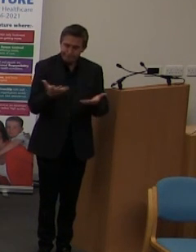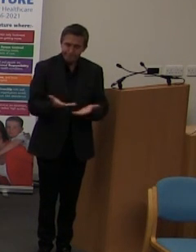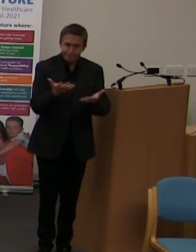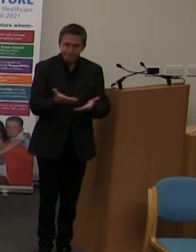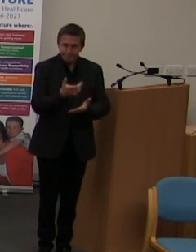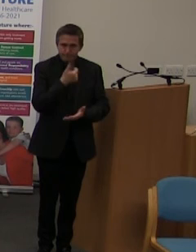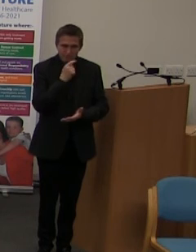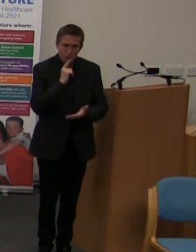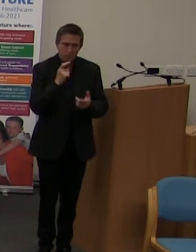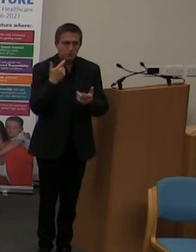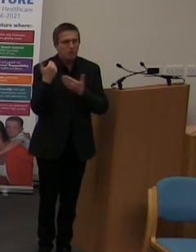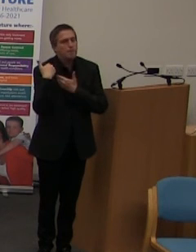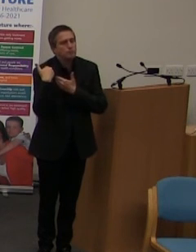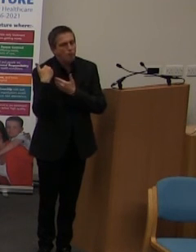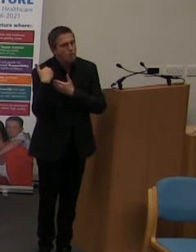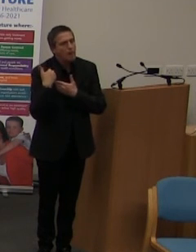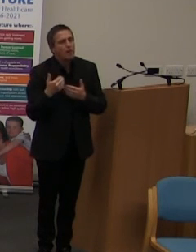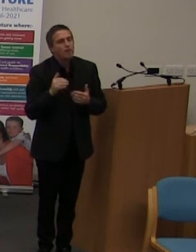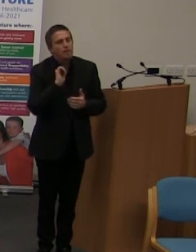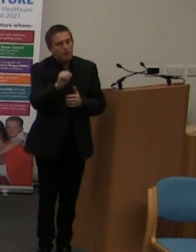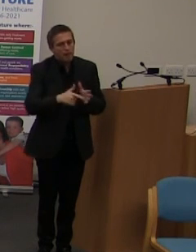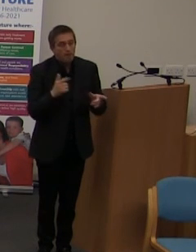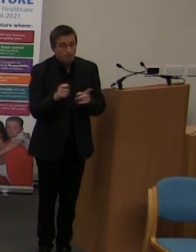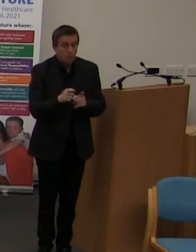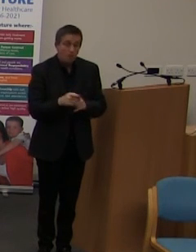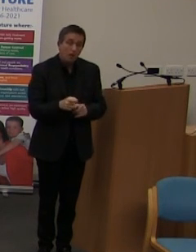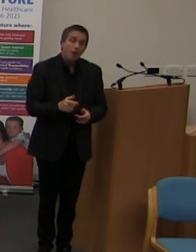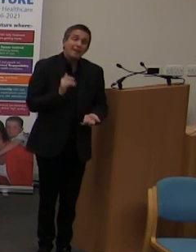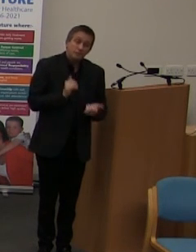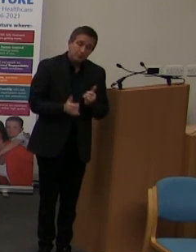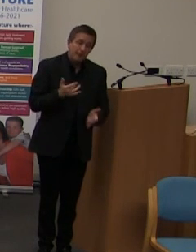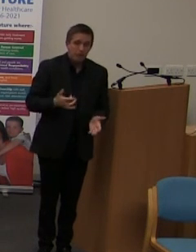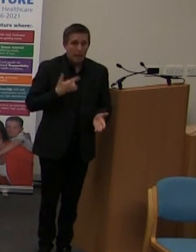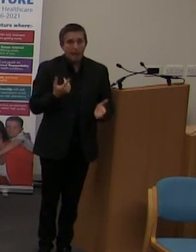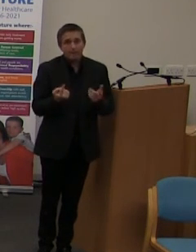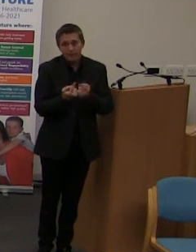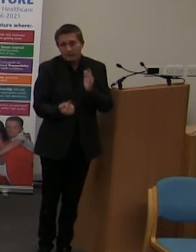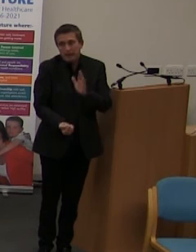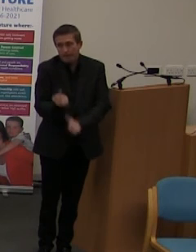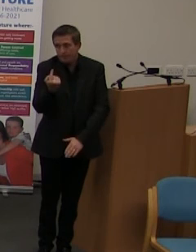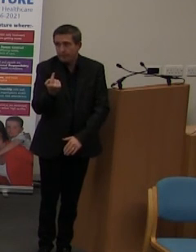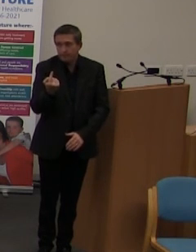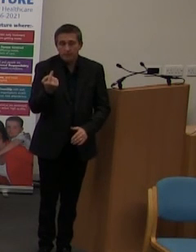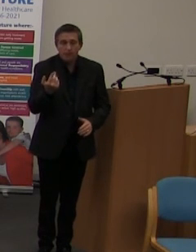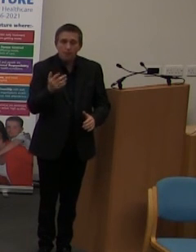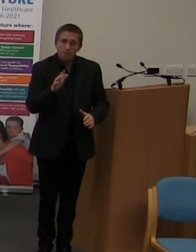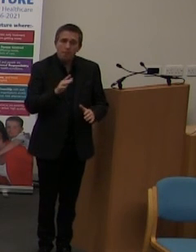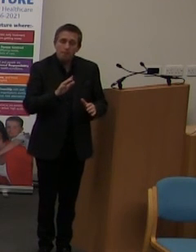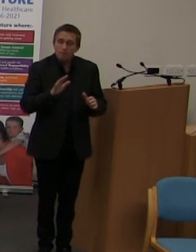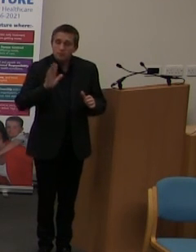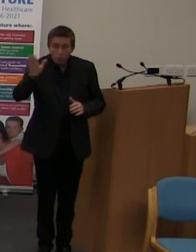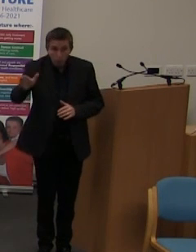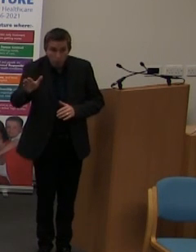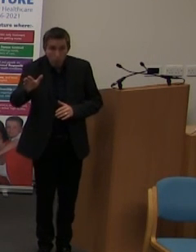which understands that sometimes life intervenes in these things. Yeah. But actually, we do expect people, when they've confirmed